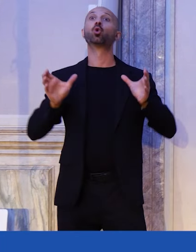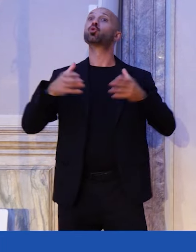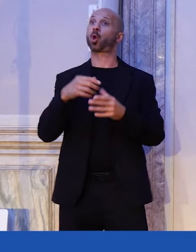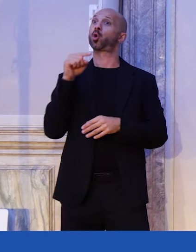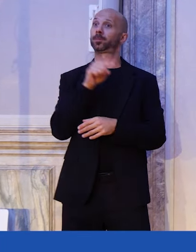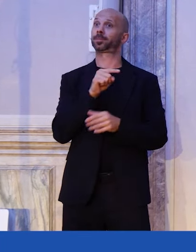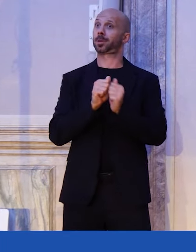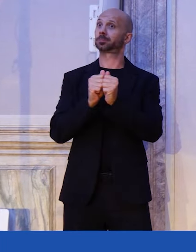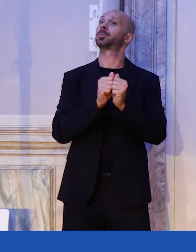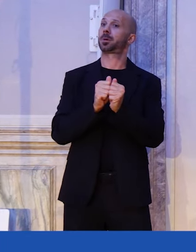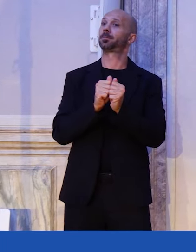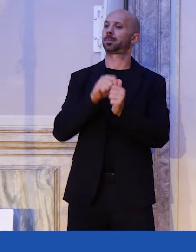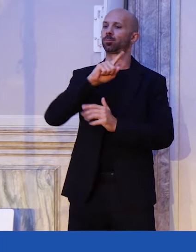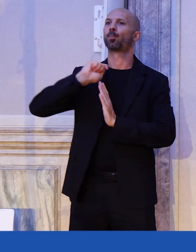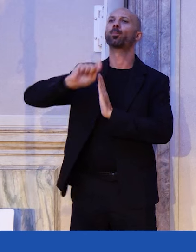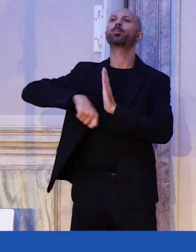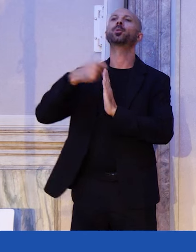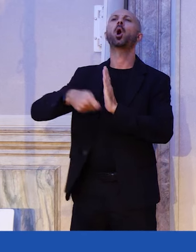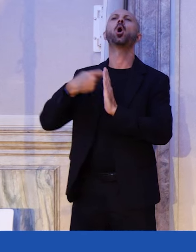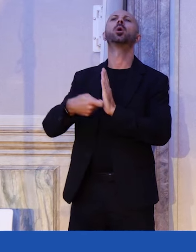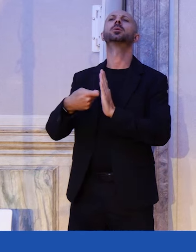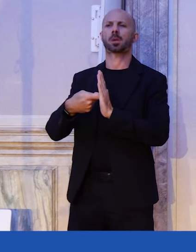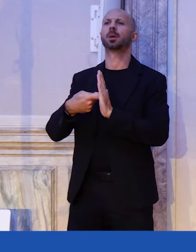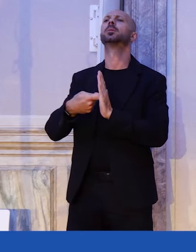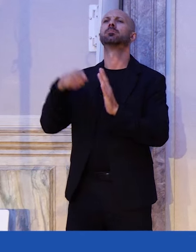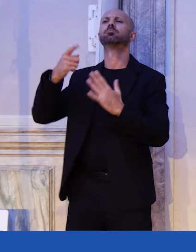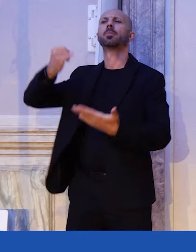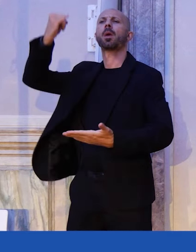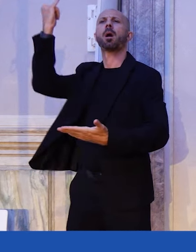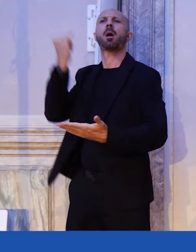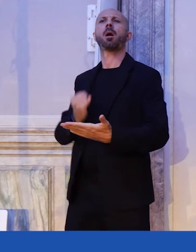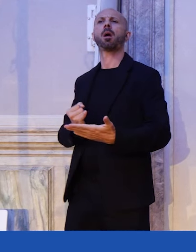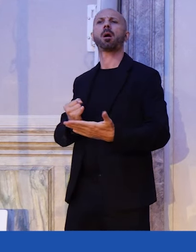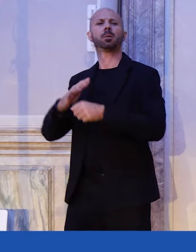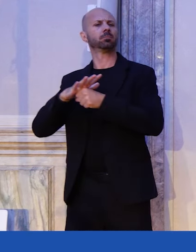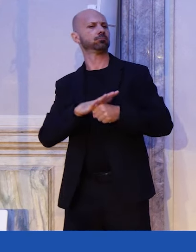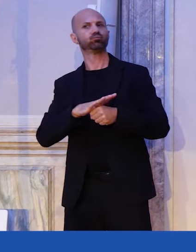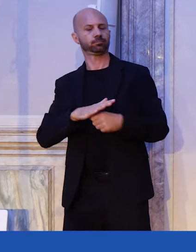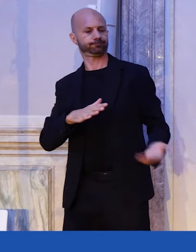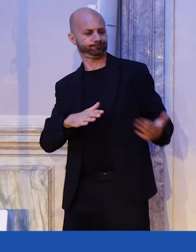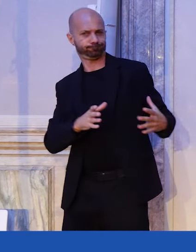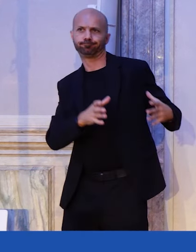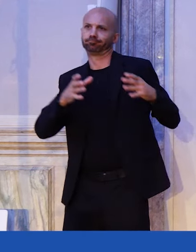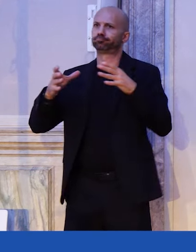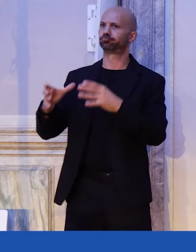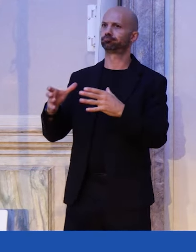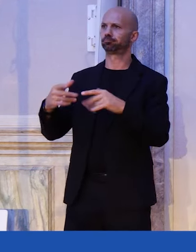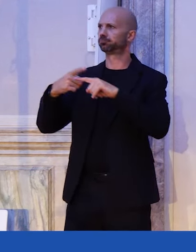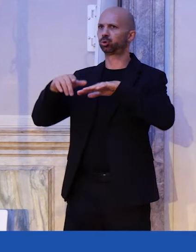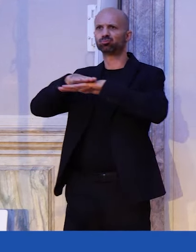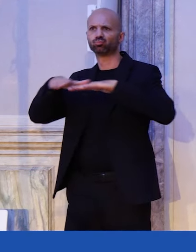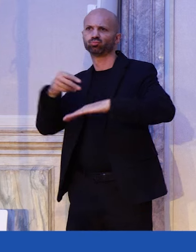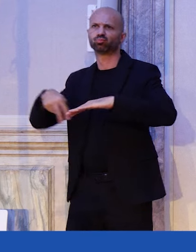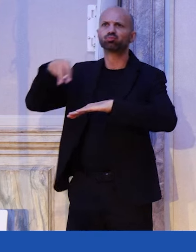committed to projects involving discriminated artistic minorities and courageously brings the